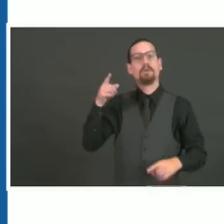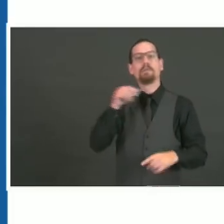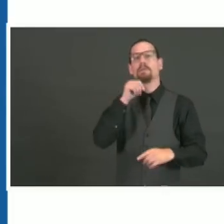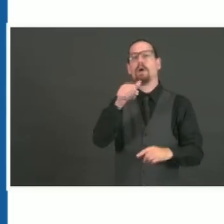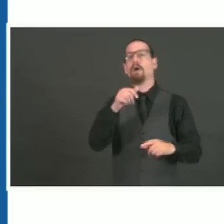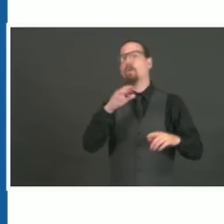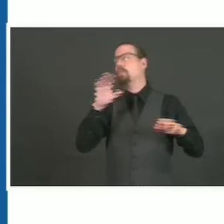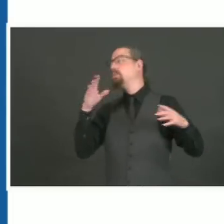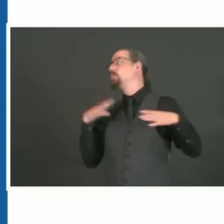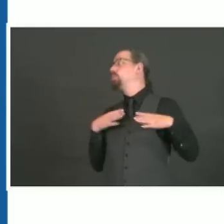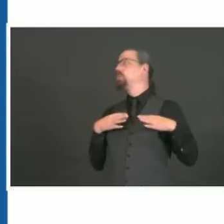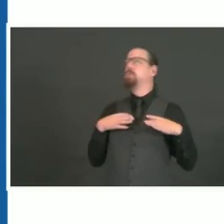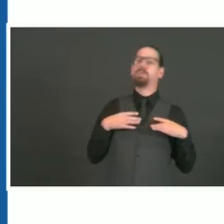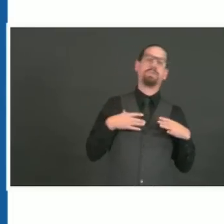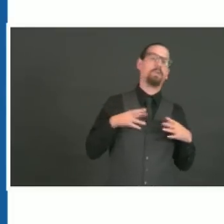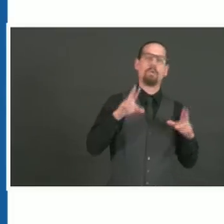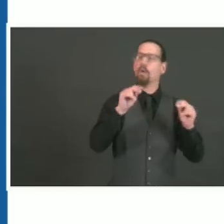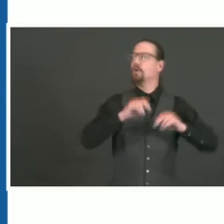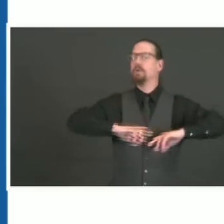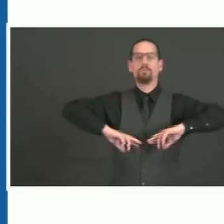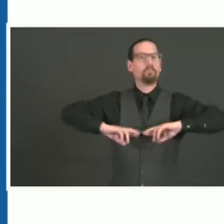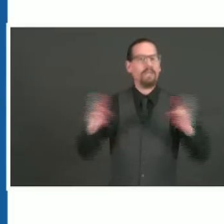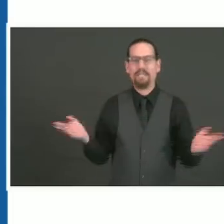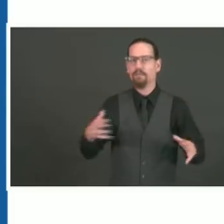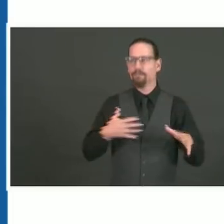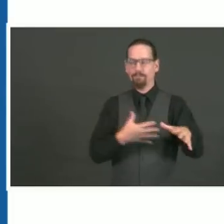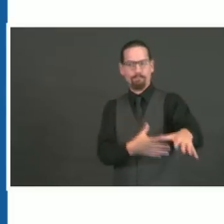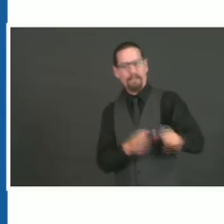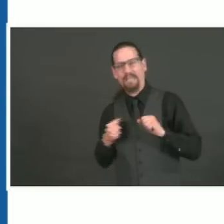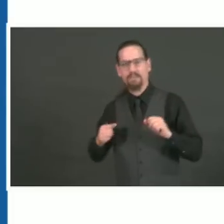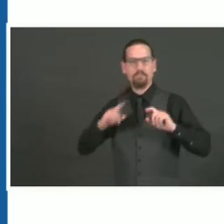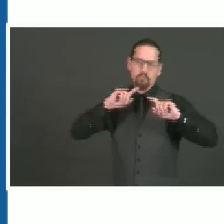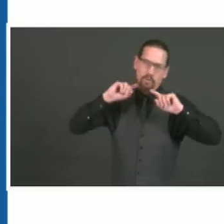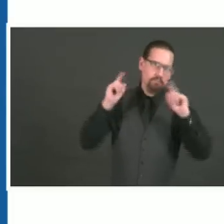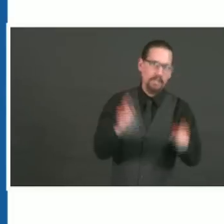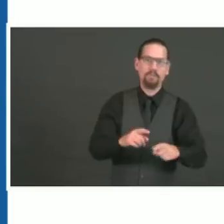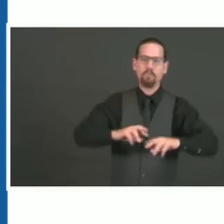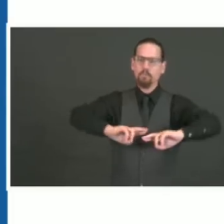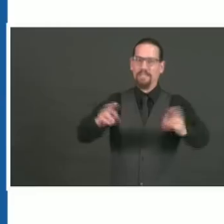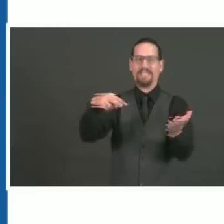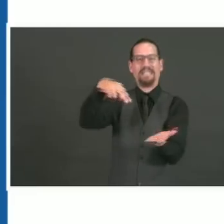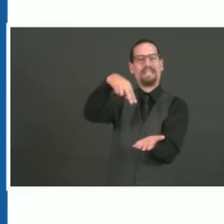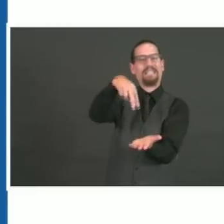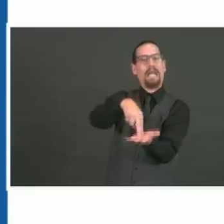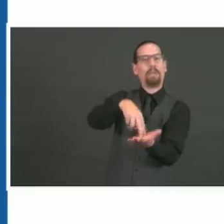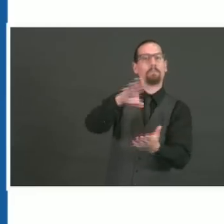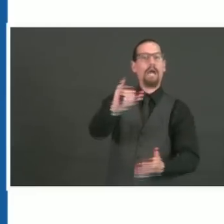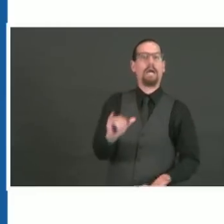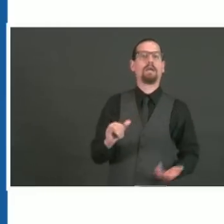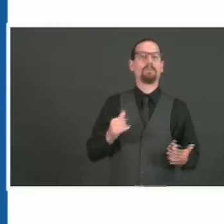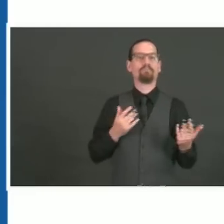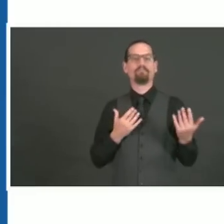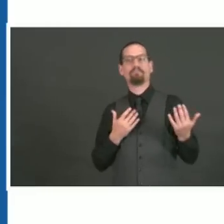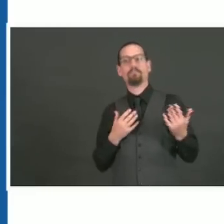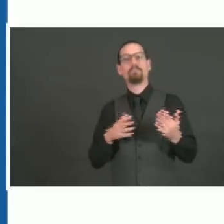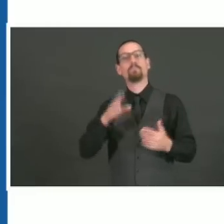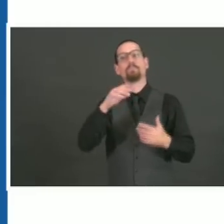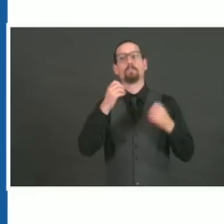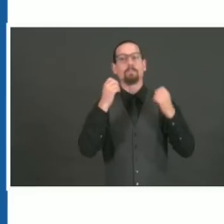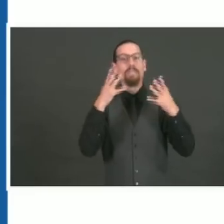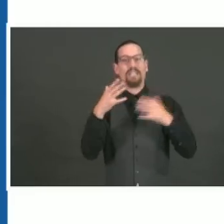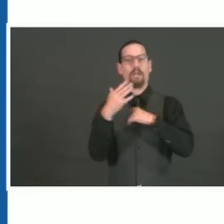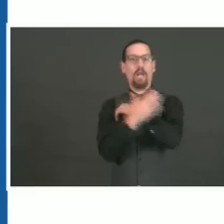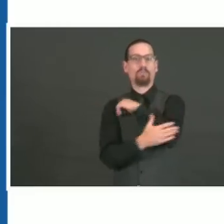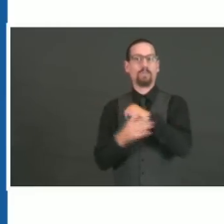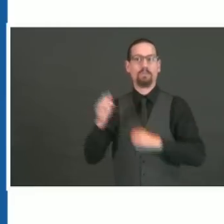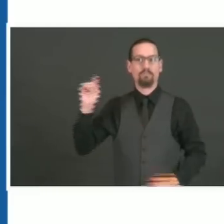gone into these 3 scenarios. We're not alone in this. Dozens of countries around the world have sent their kids back to